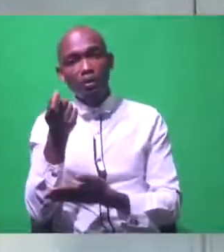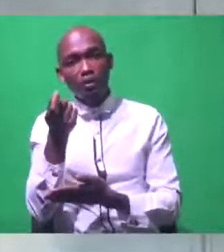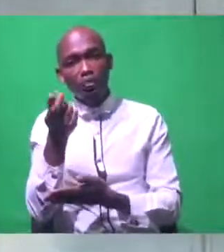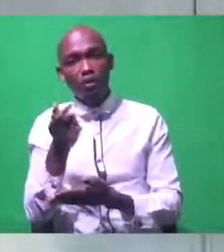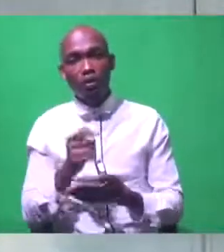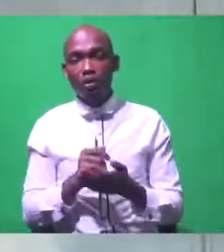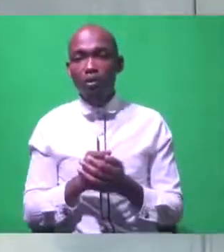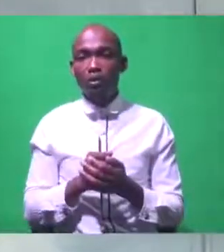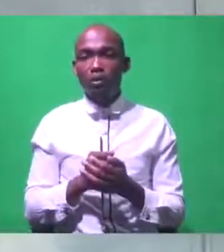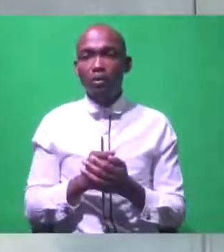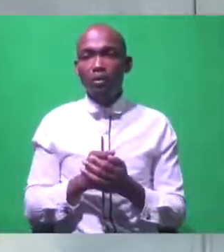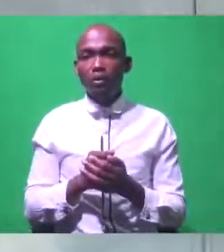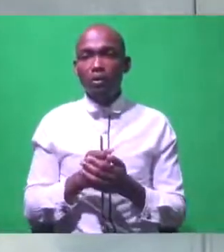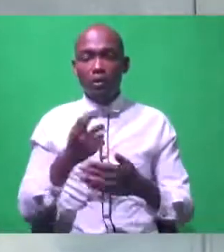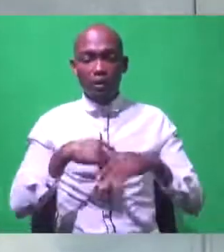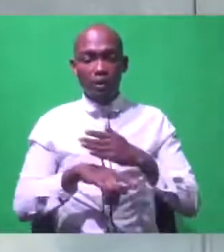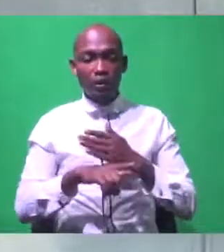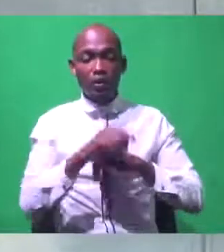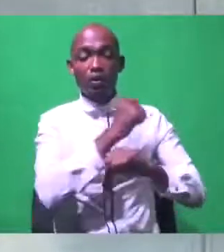So during colonial education,